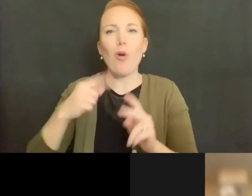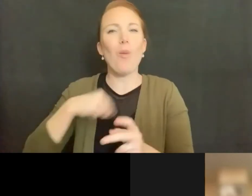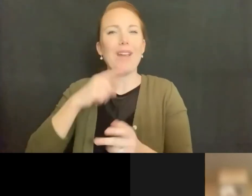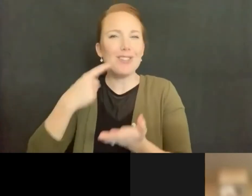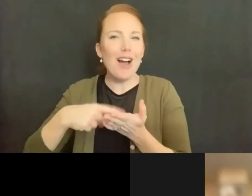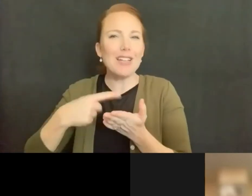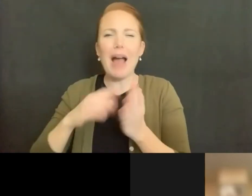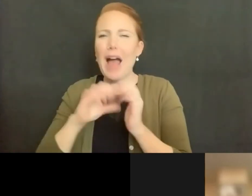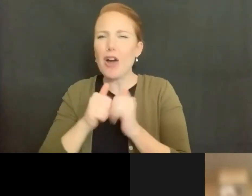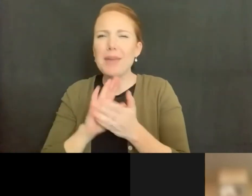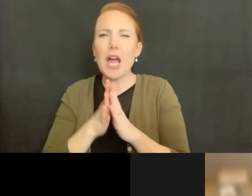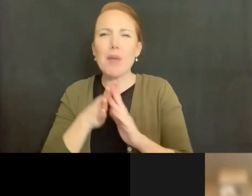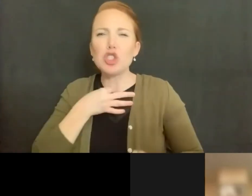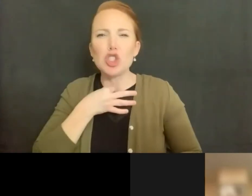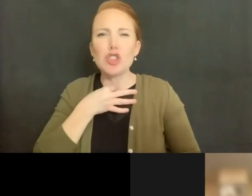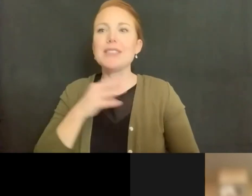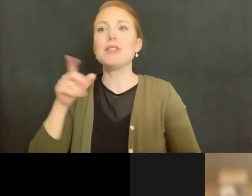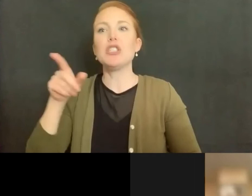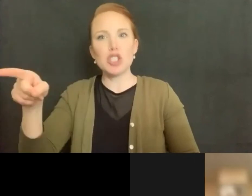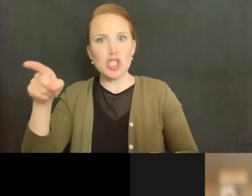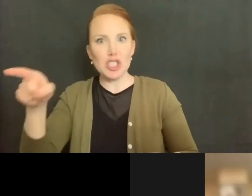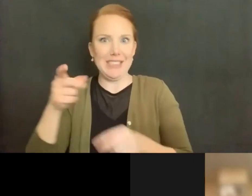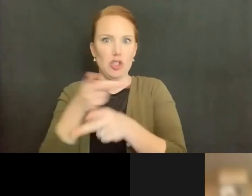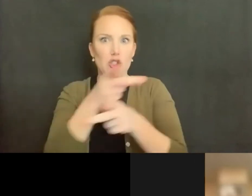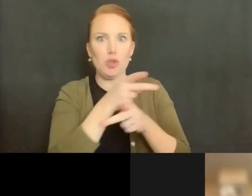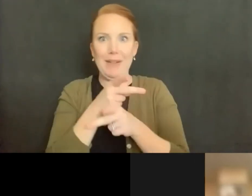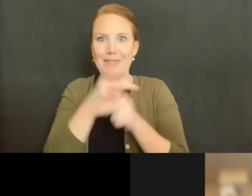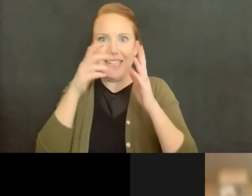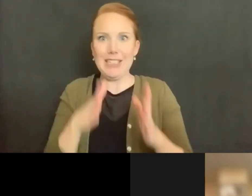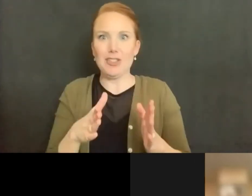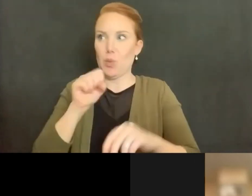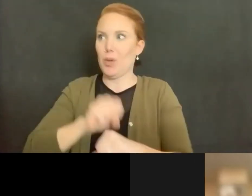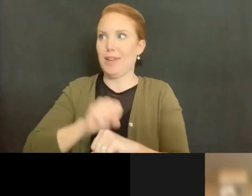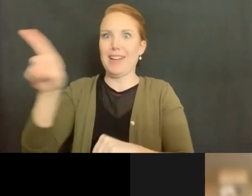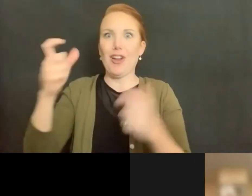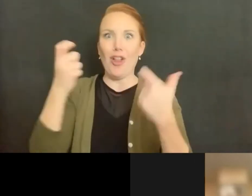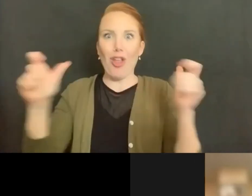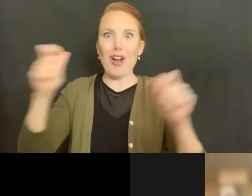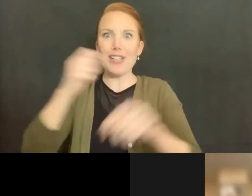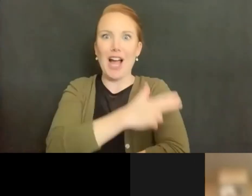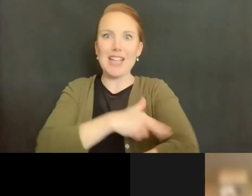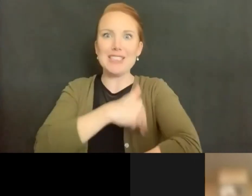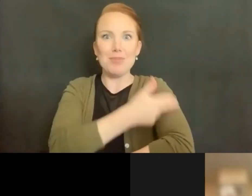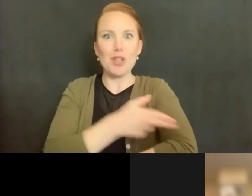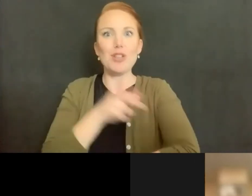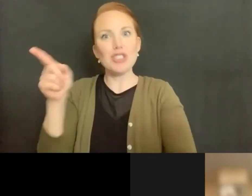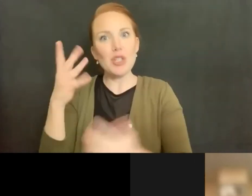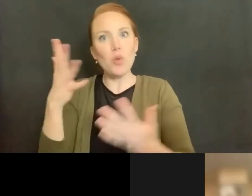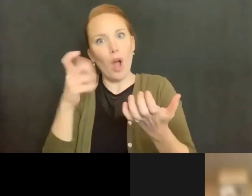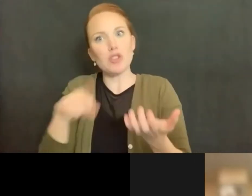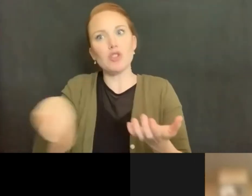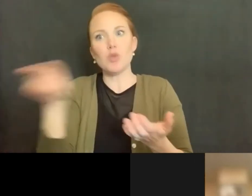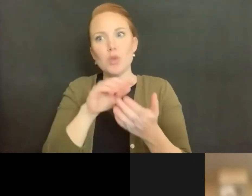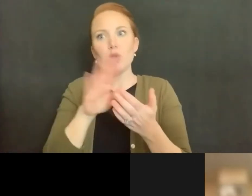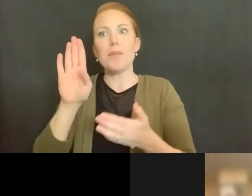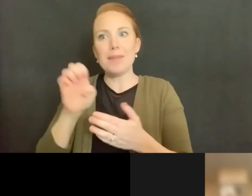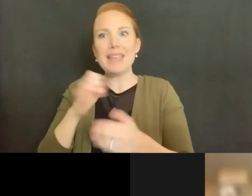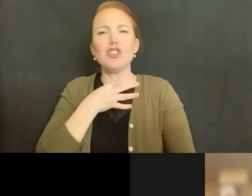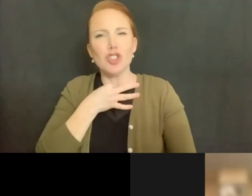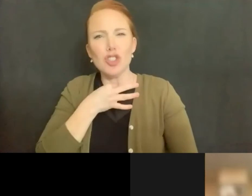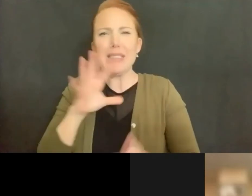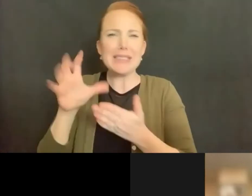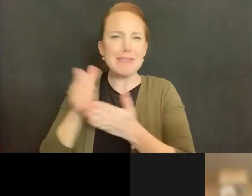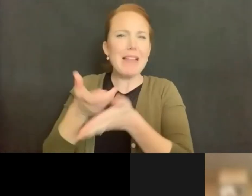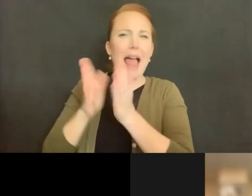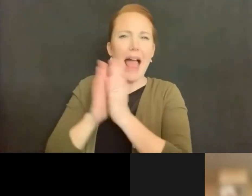Patel. She's telling you, she's a supervisor in a large hospital. She wants you to be curious. She wants you to ask